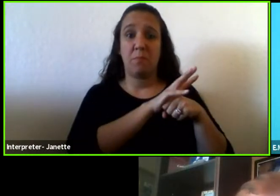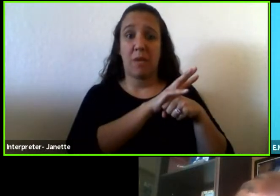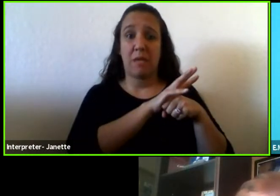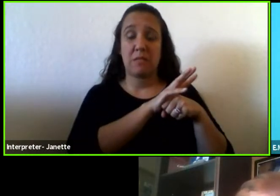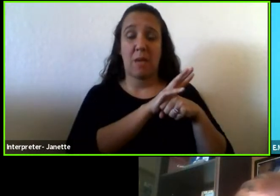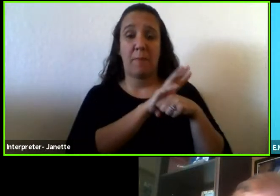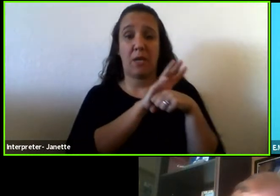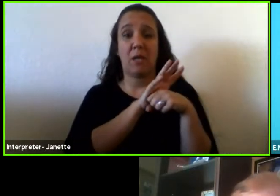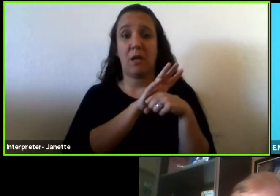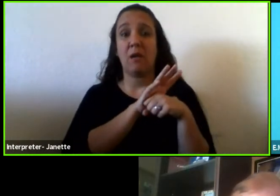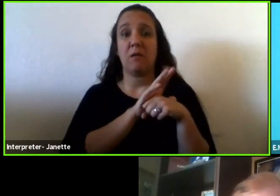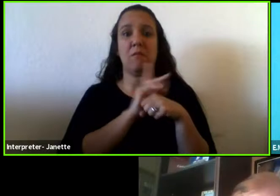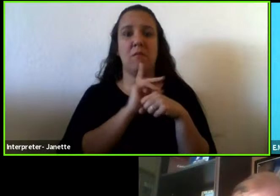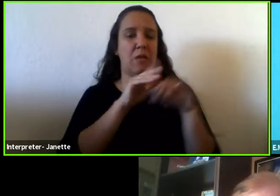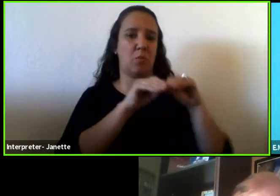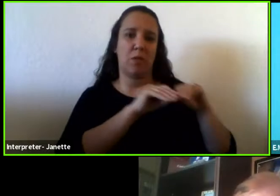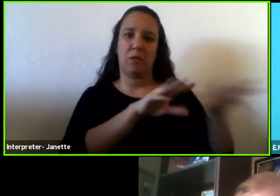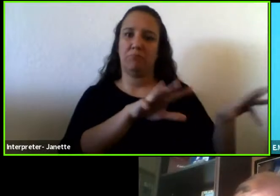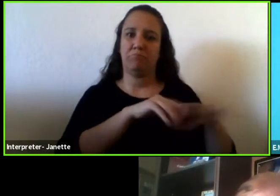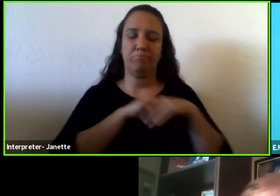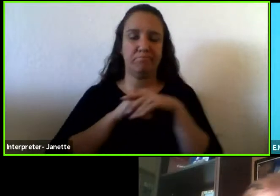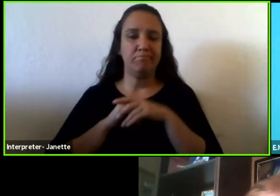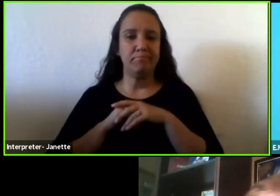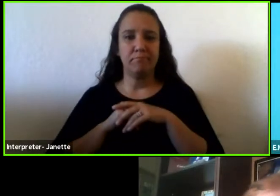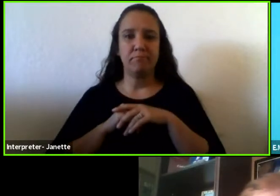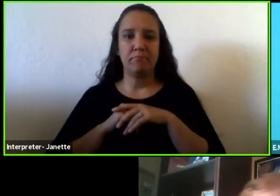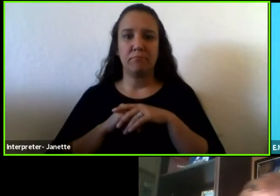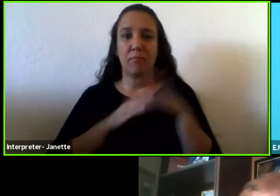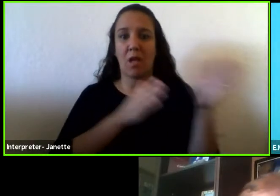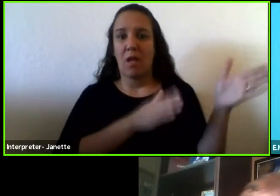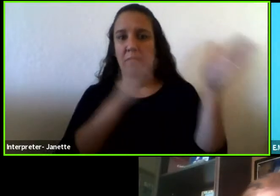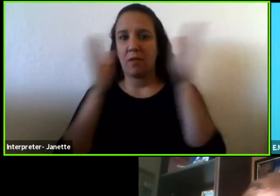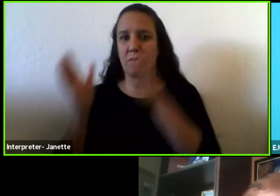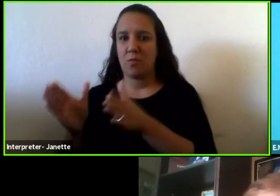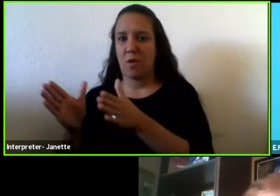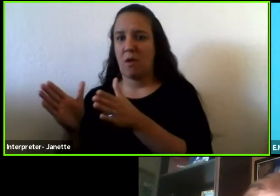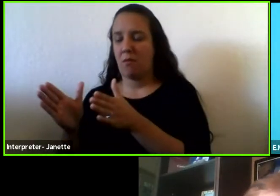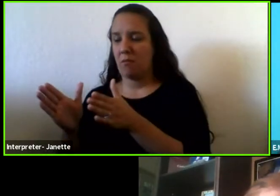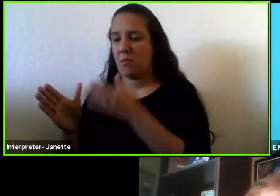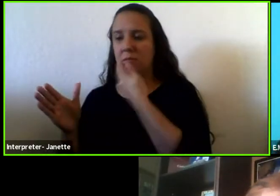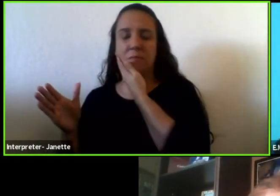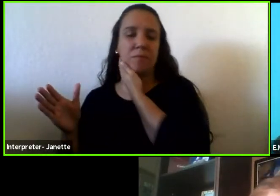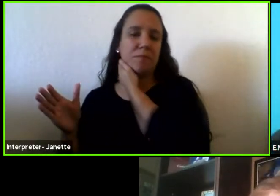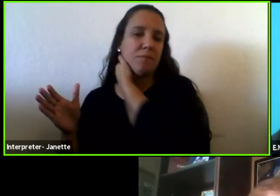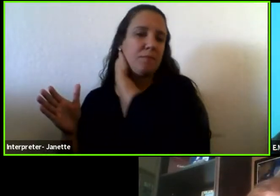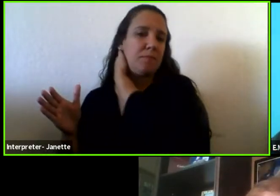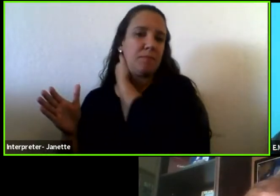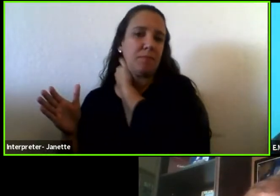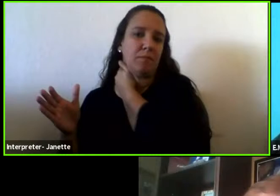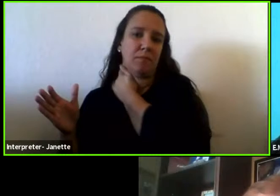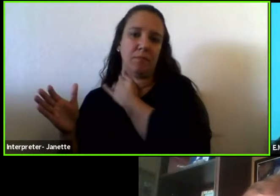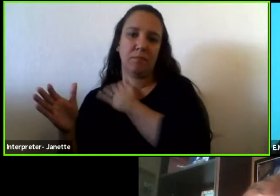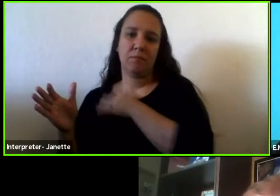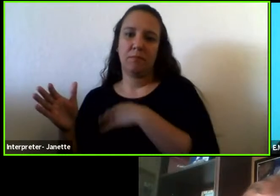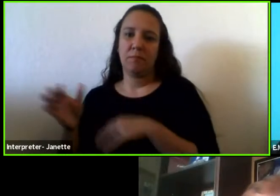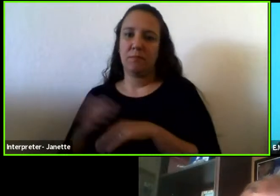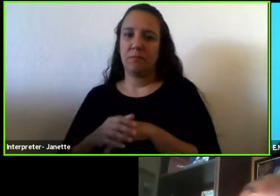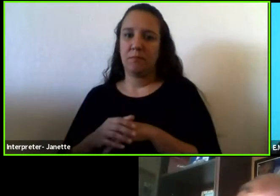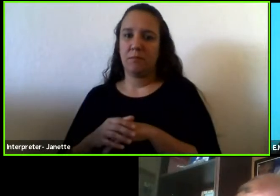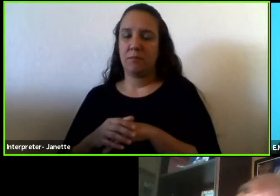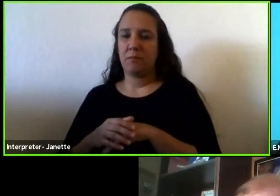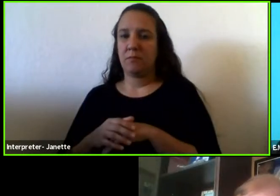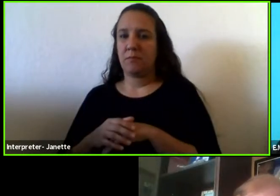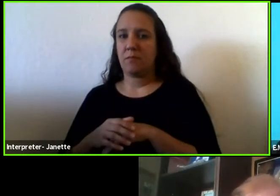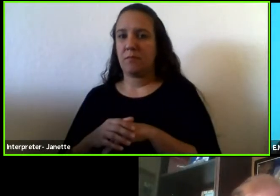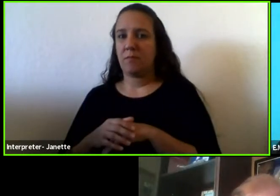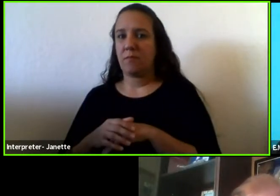and fed all of those businesses. And then you've got, you know, a lot for all the companies doing so well, this continental